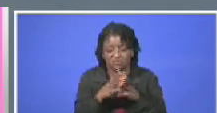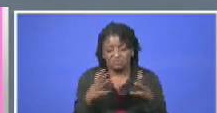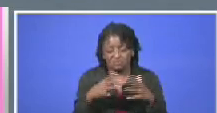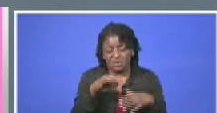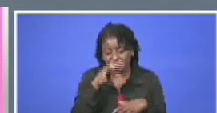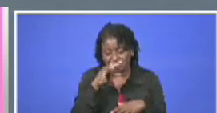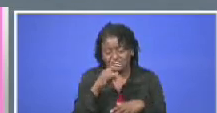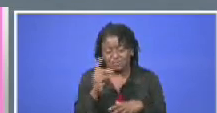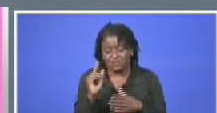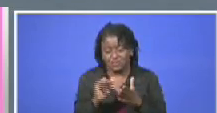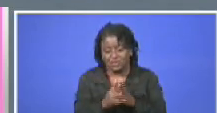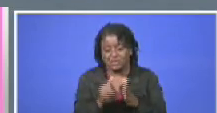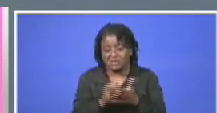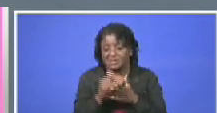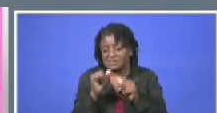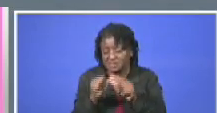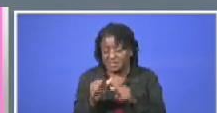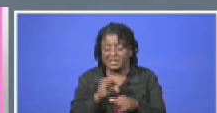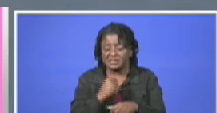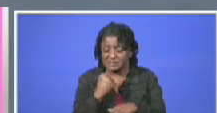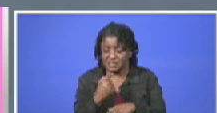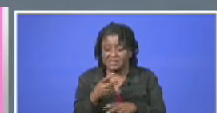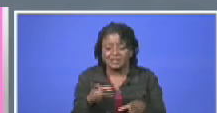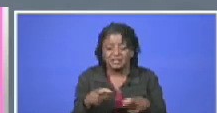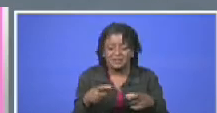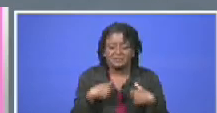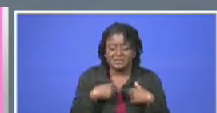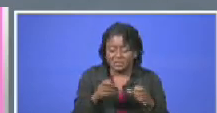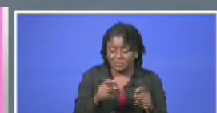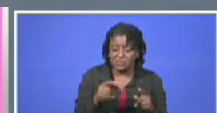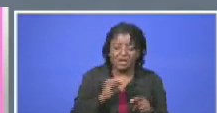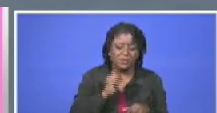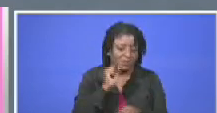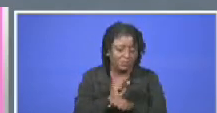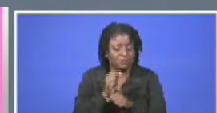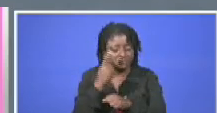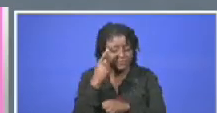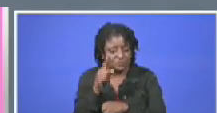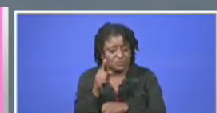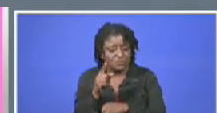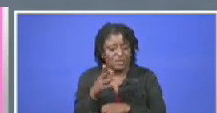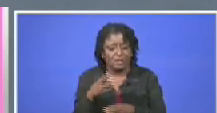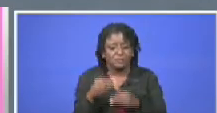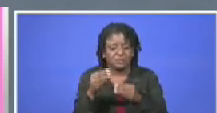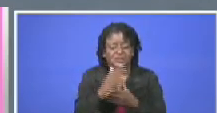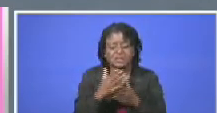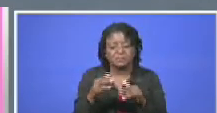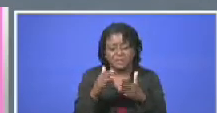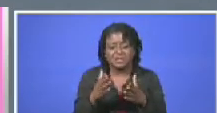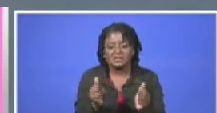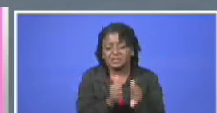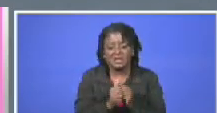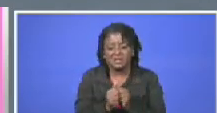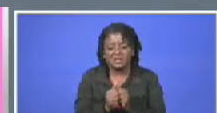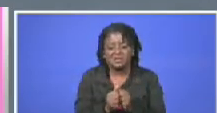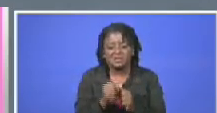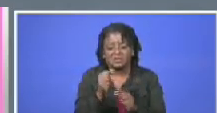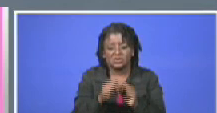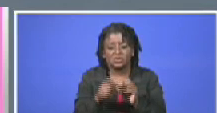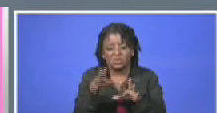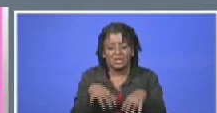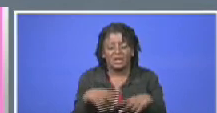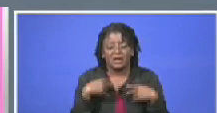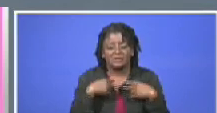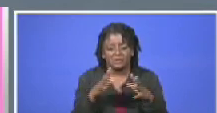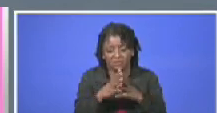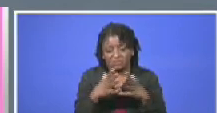ones that stayed, I said, give me a chance and I'm going to work my butt off for you and put some players together so that you can have a great